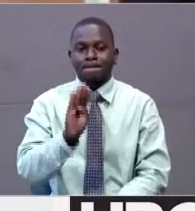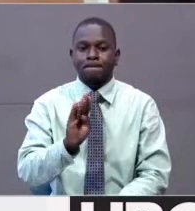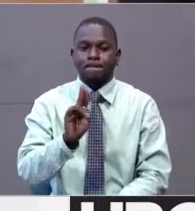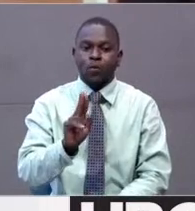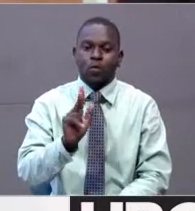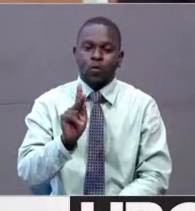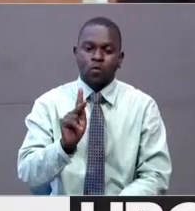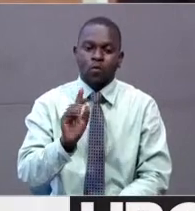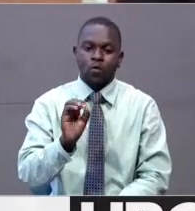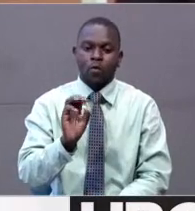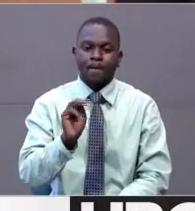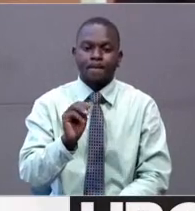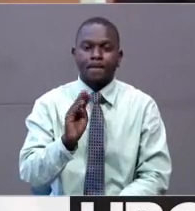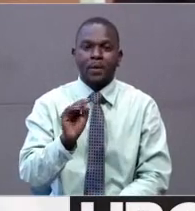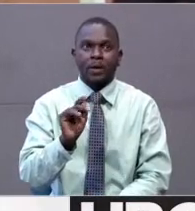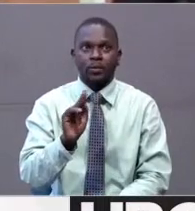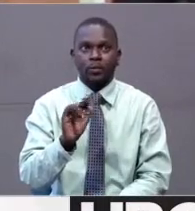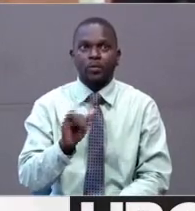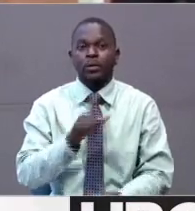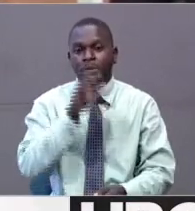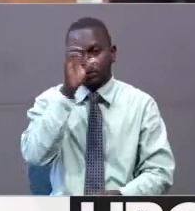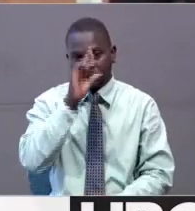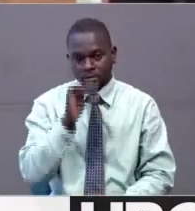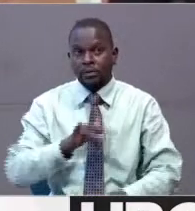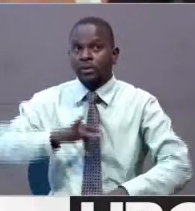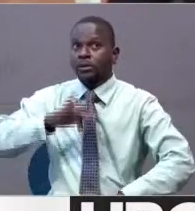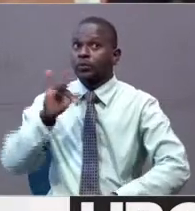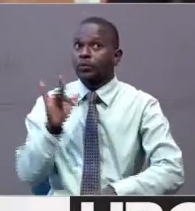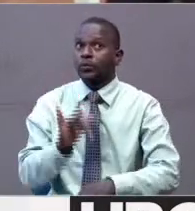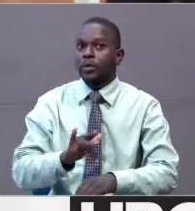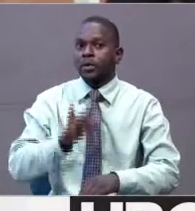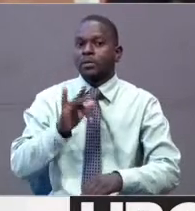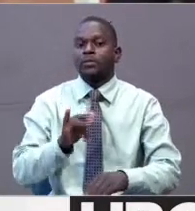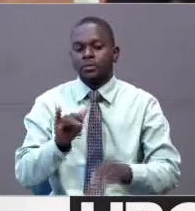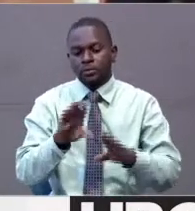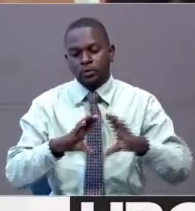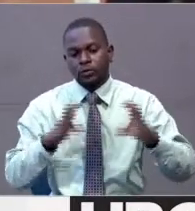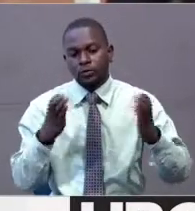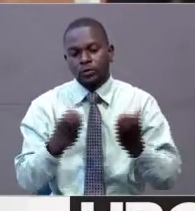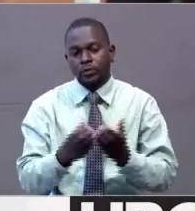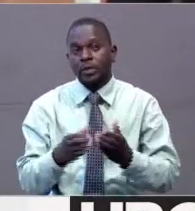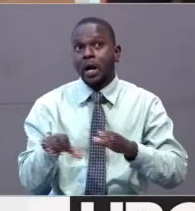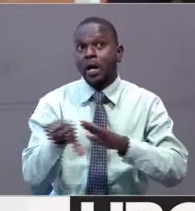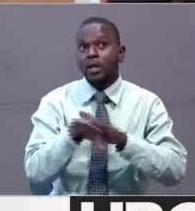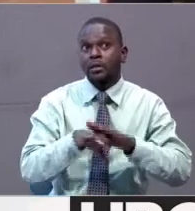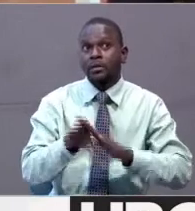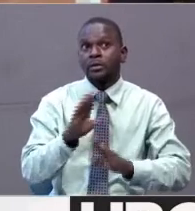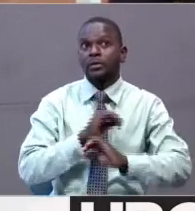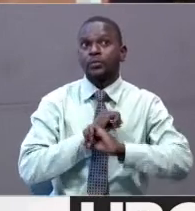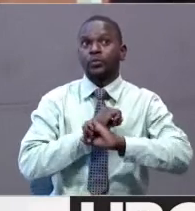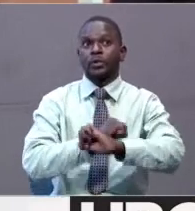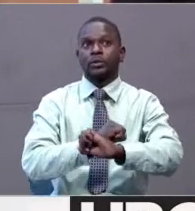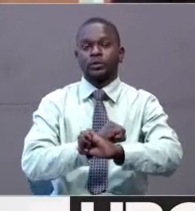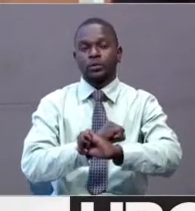said religious leaders also embarked on sensitizing the communities in environment